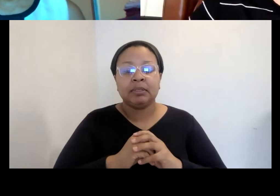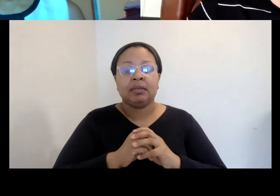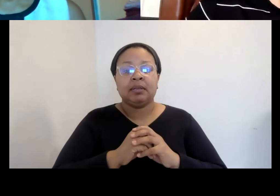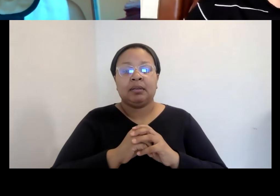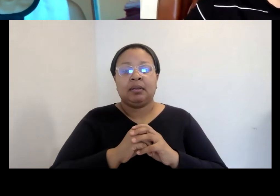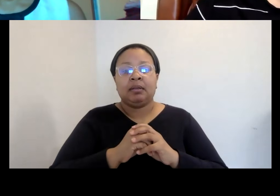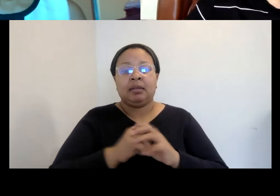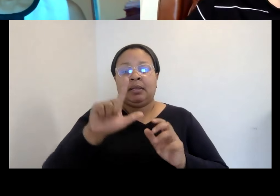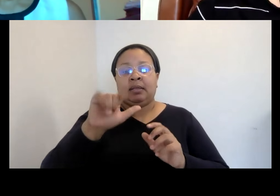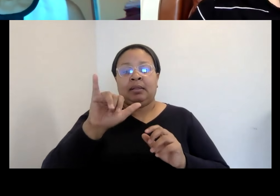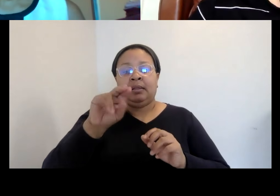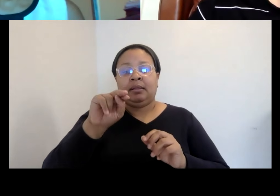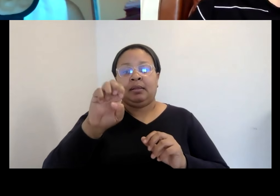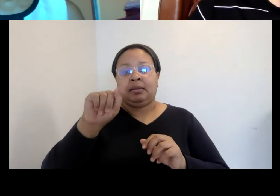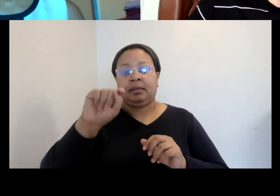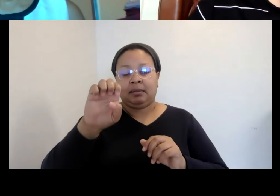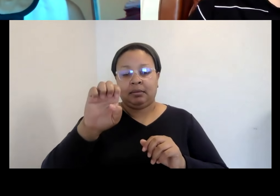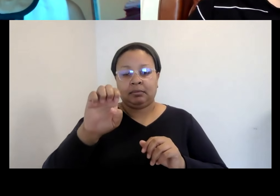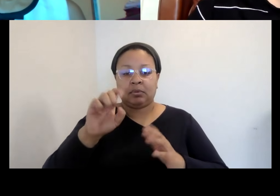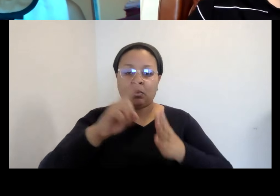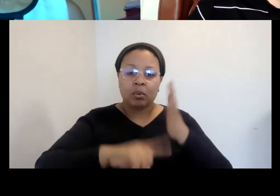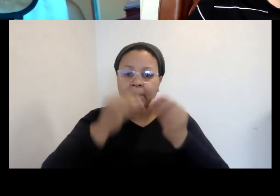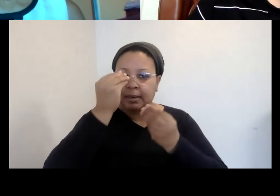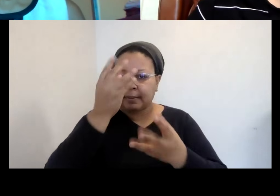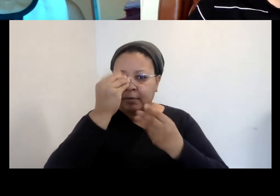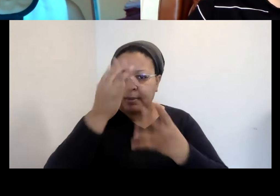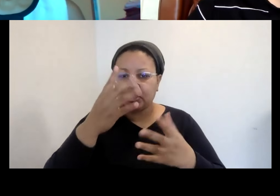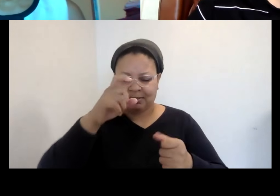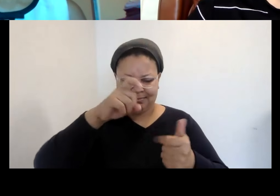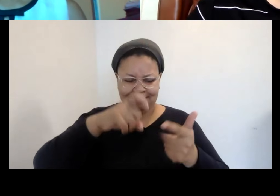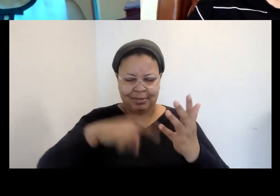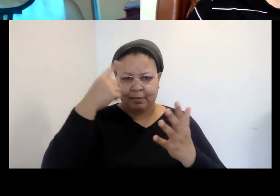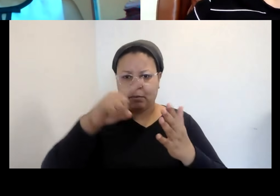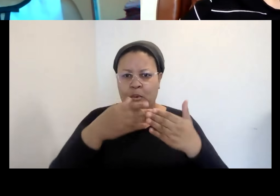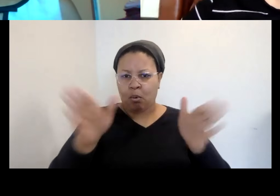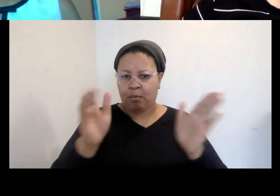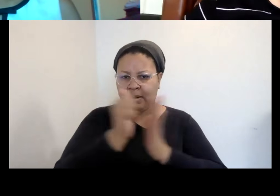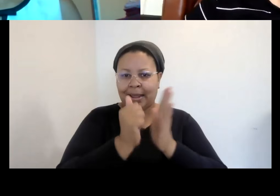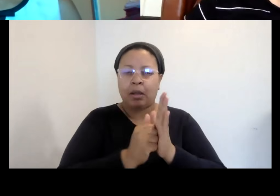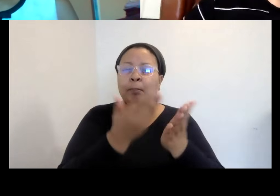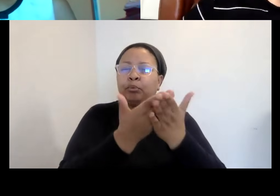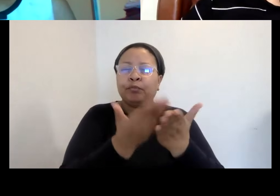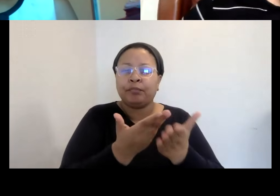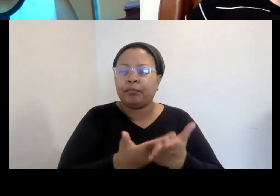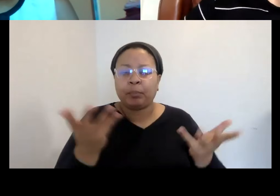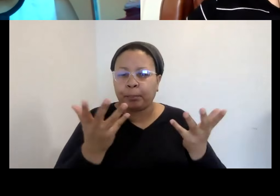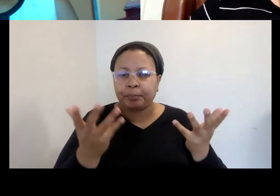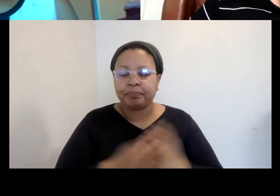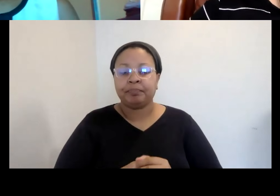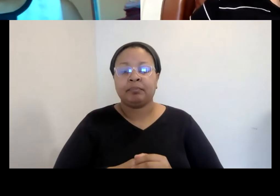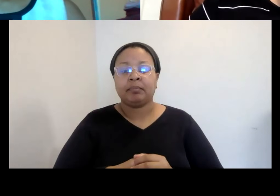from Lynette. What information is needed to open an account? What proof is needed? So